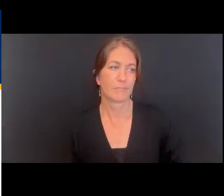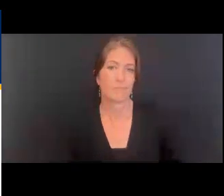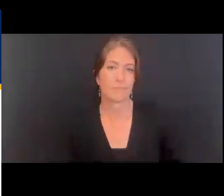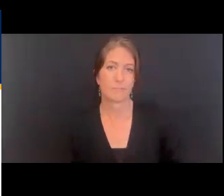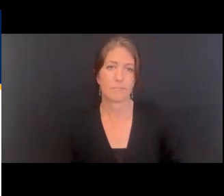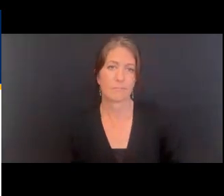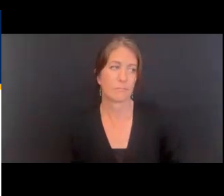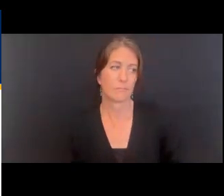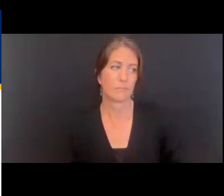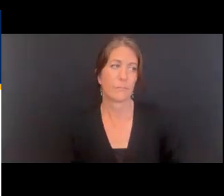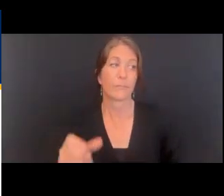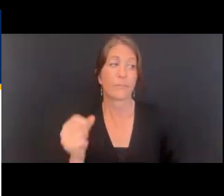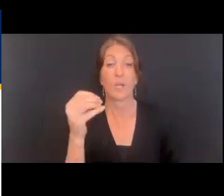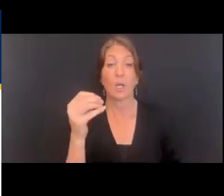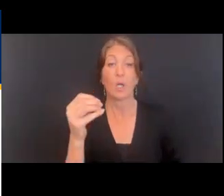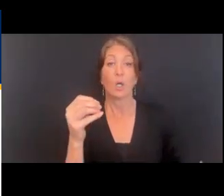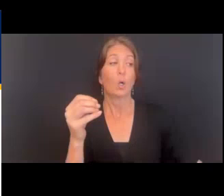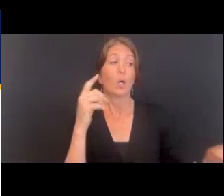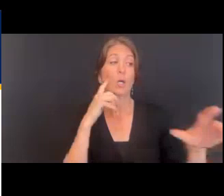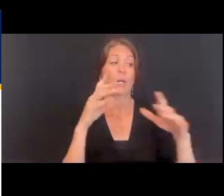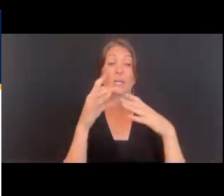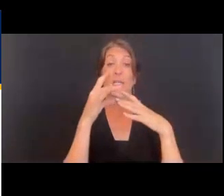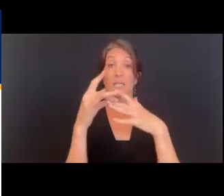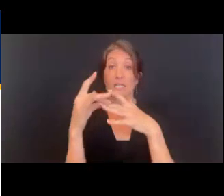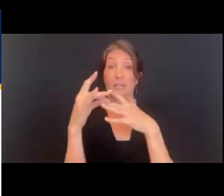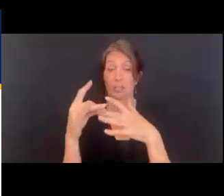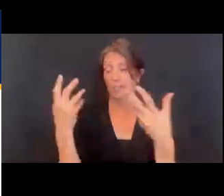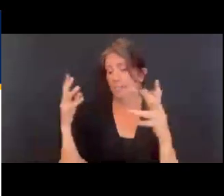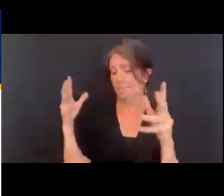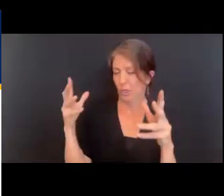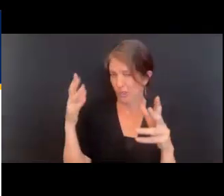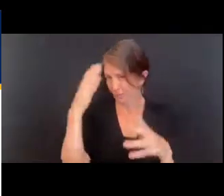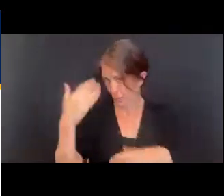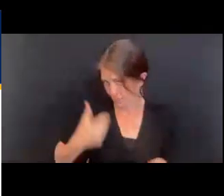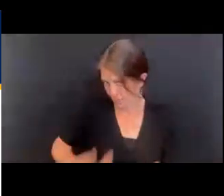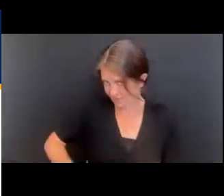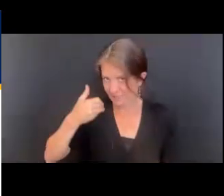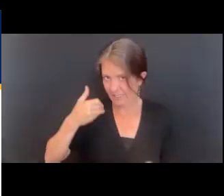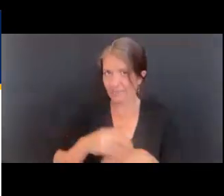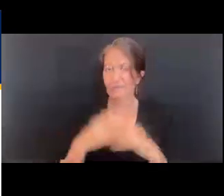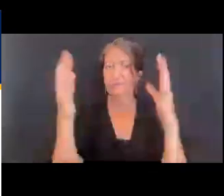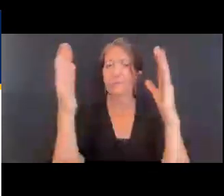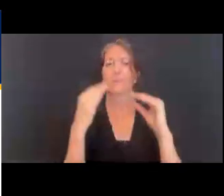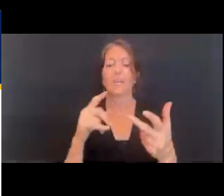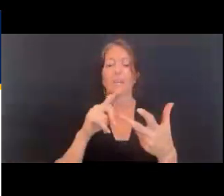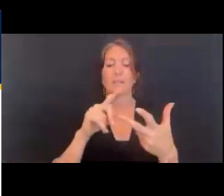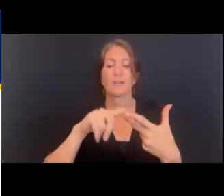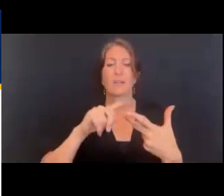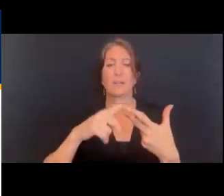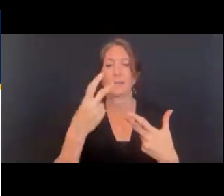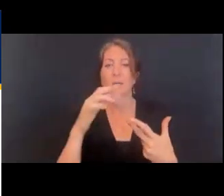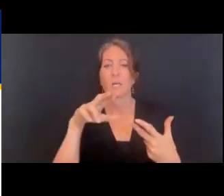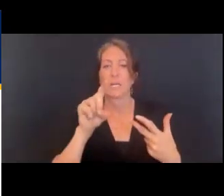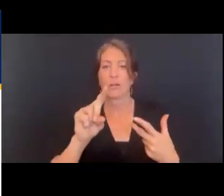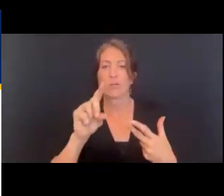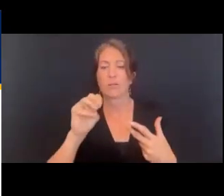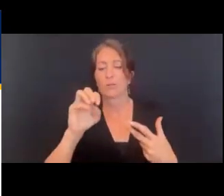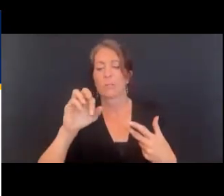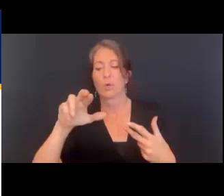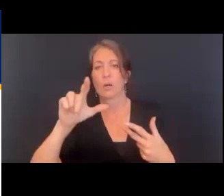So the leadership, of course, I introduced myself, and I have Harold Morales, who is one of our lead options